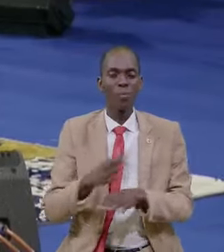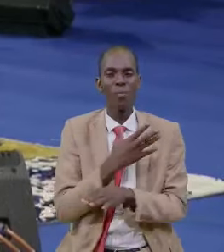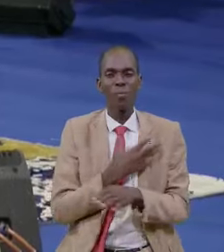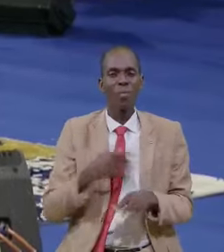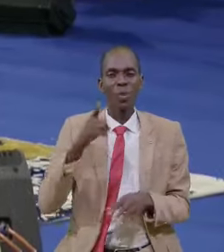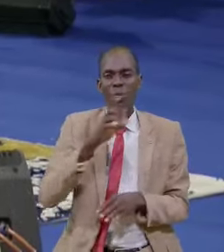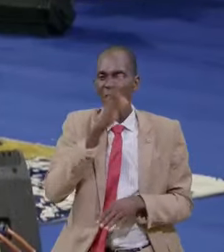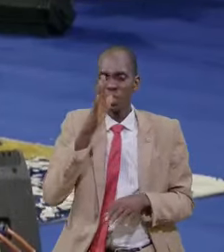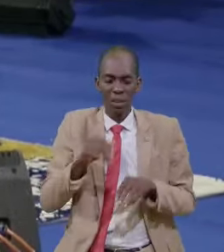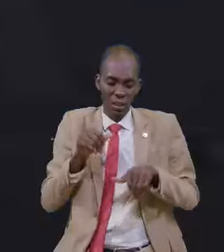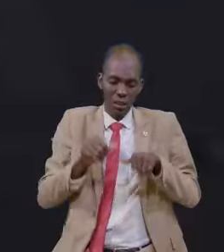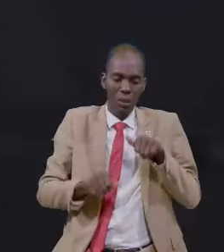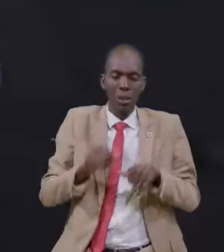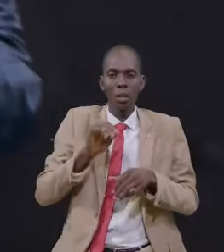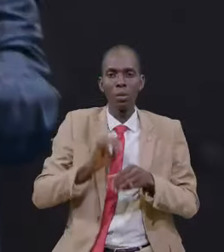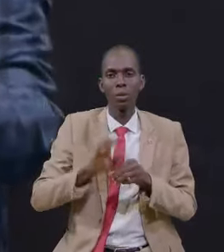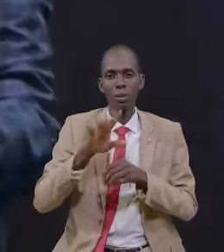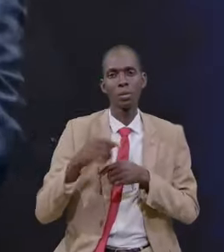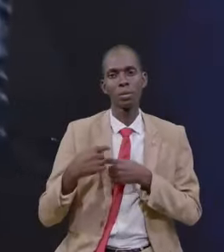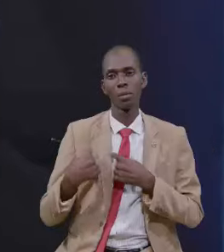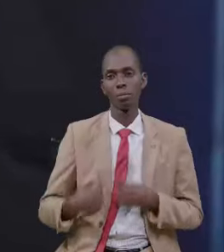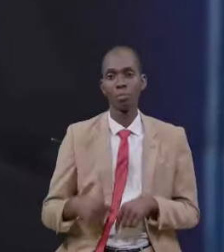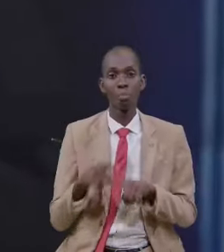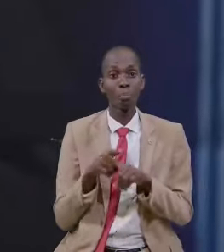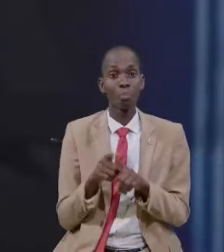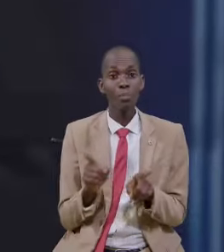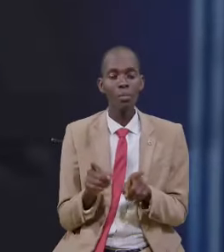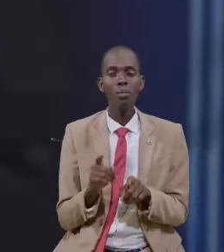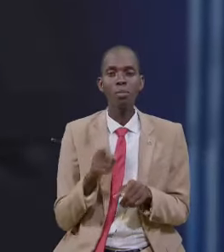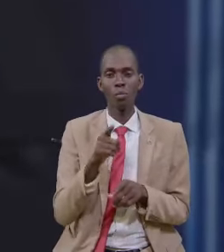doubt in your heart, but shall